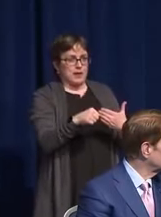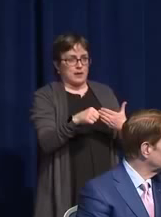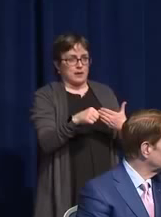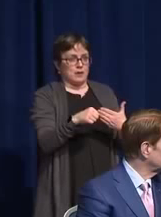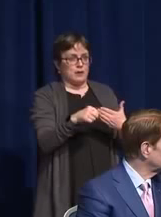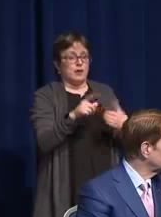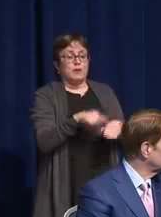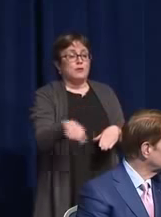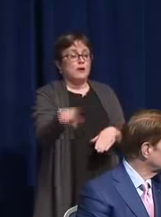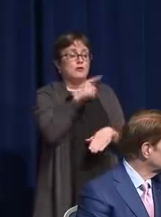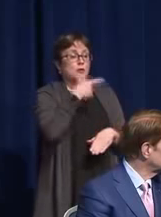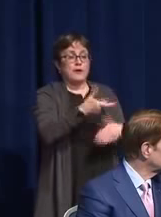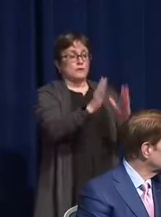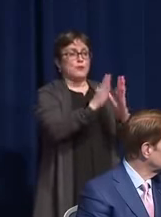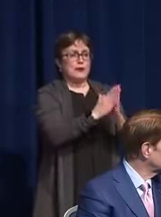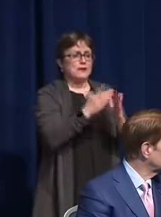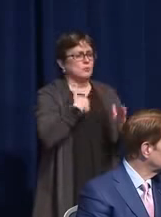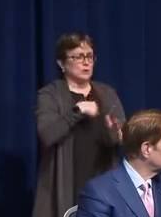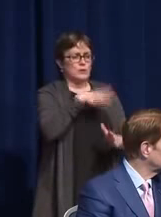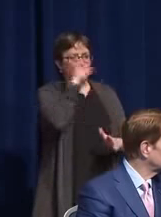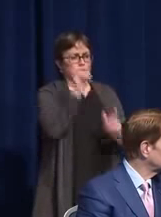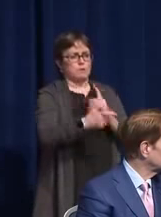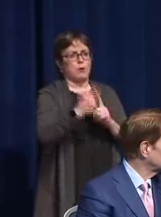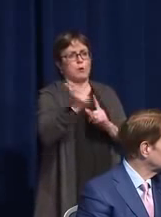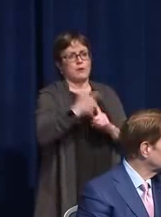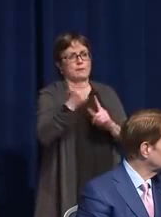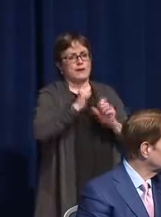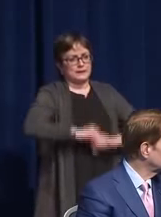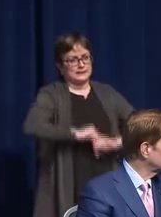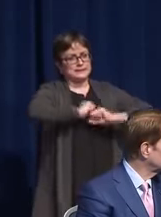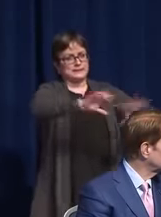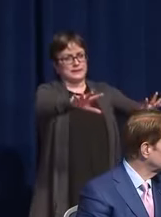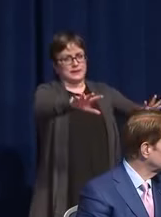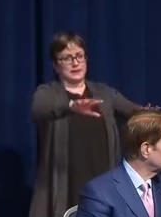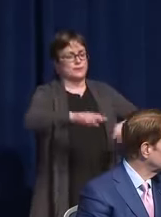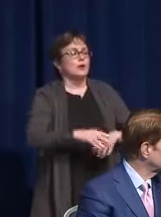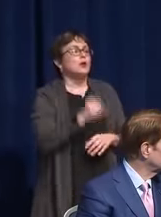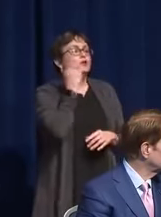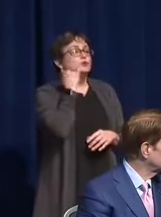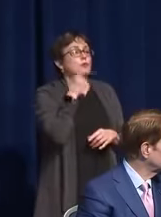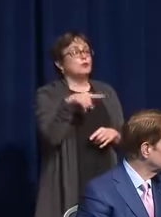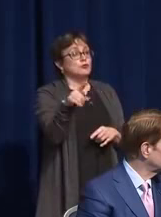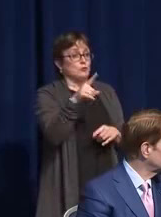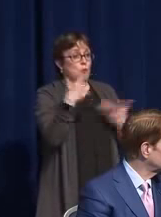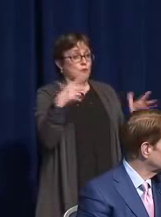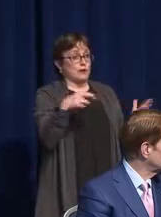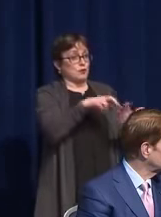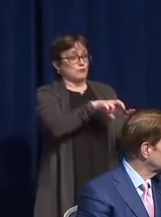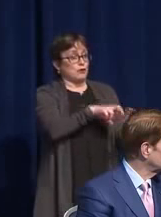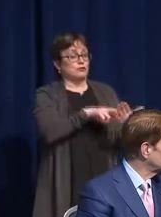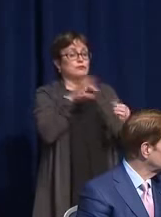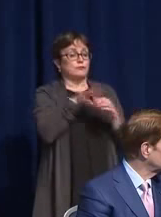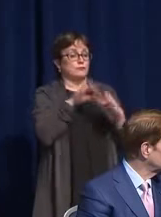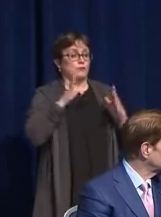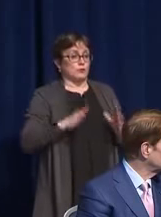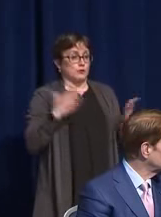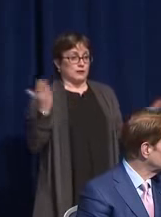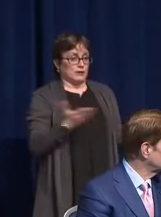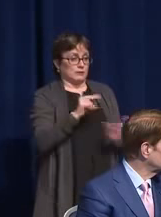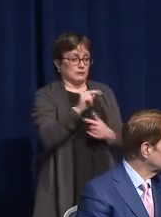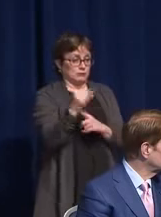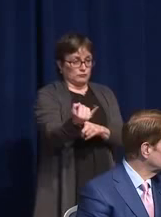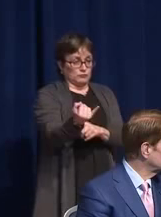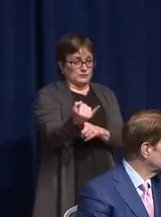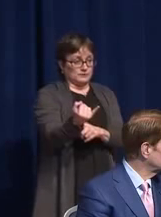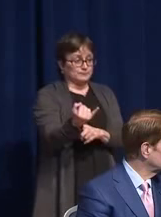and safeguarding health. So if you are a registered voter in New Jersey, whether you